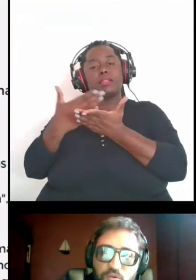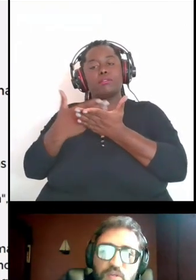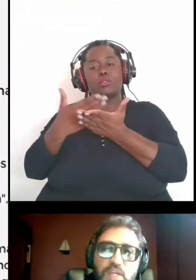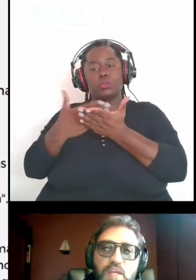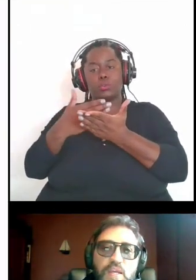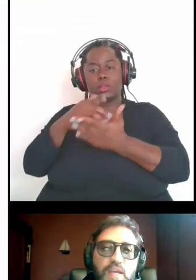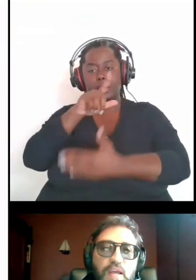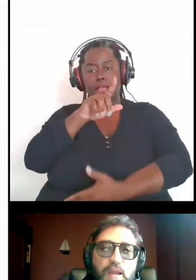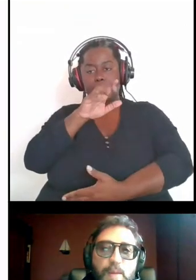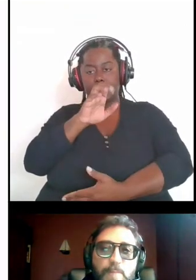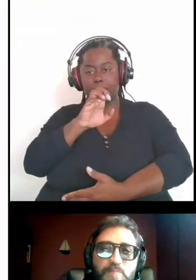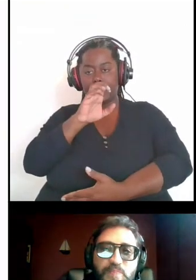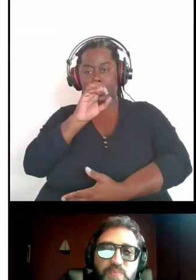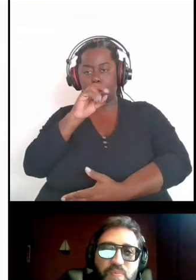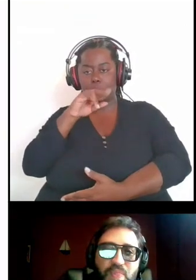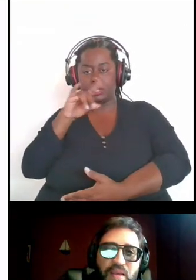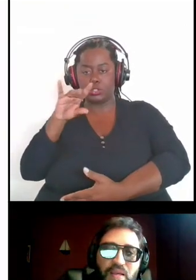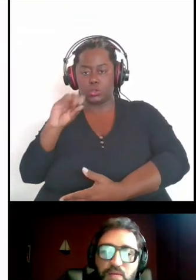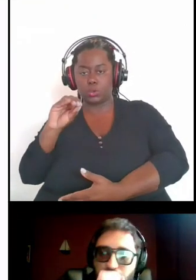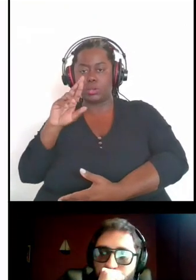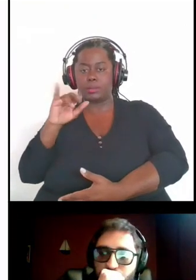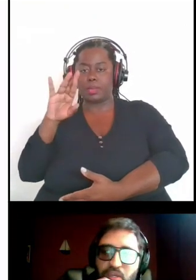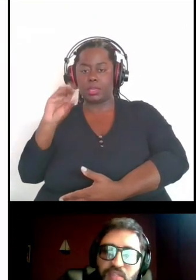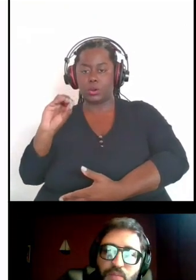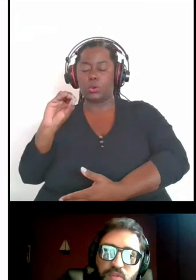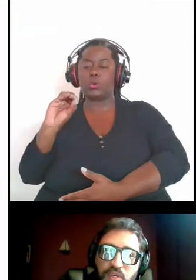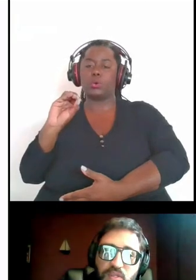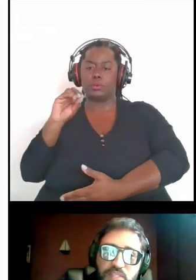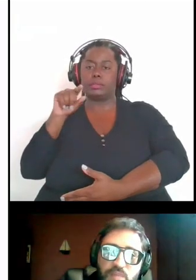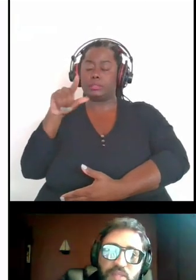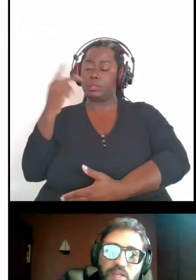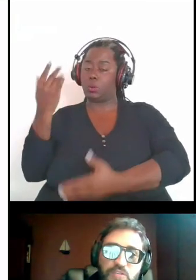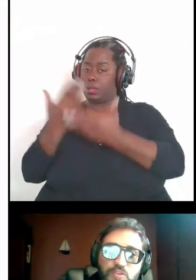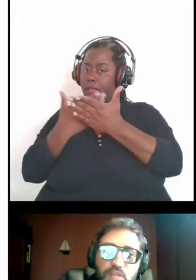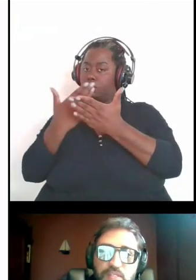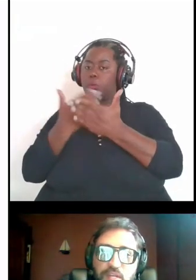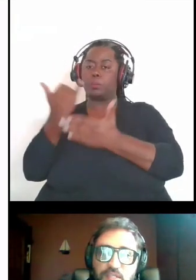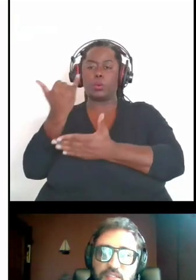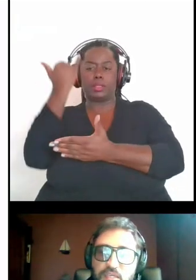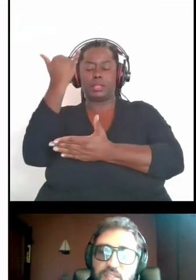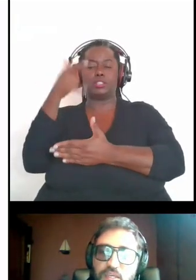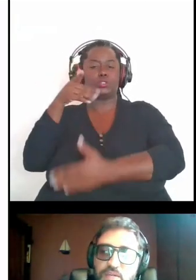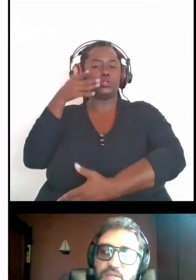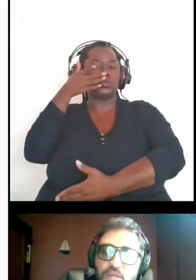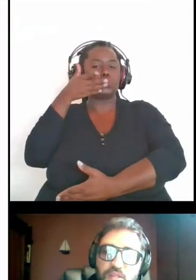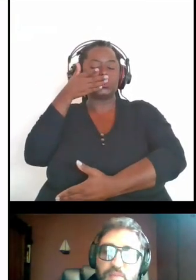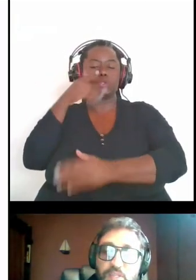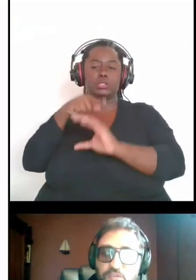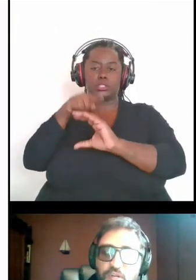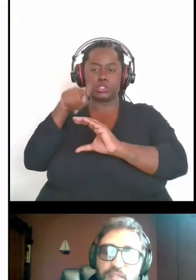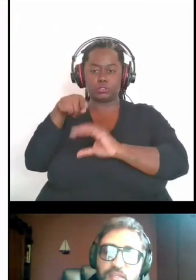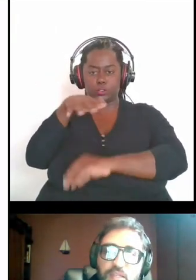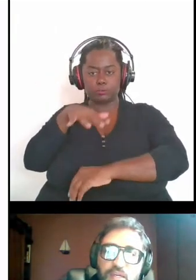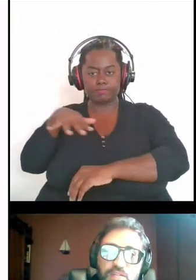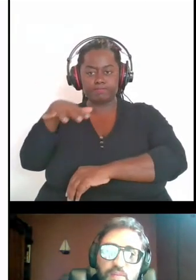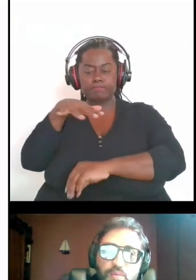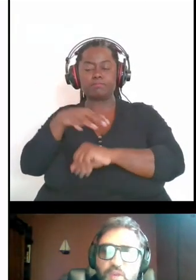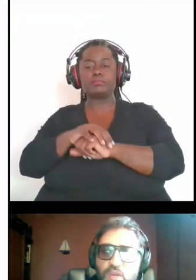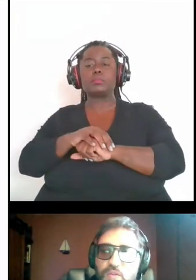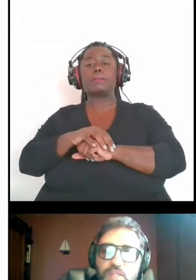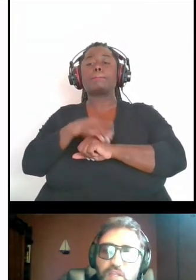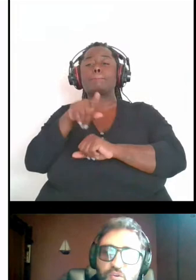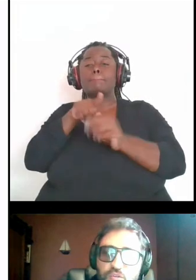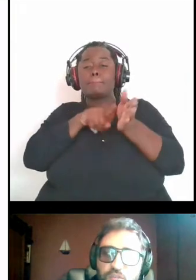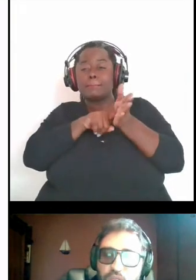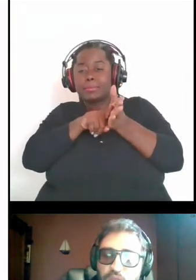book that dated back to 1938 another important book in this scientific discourse